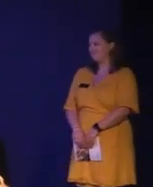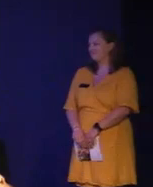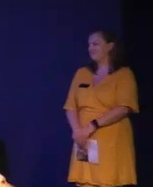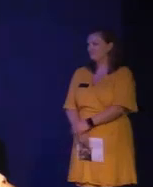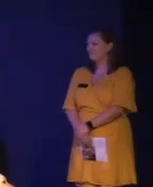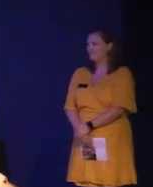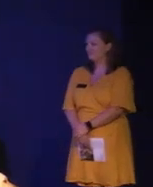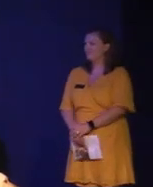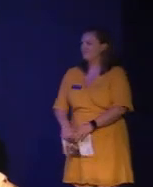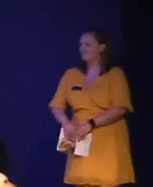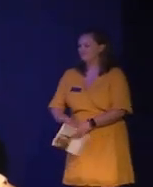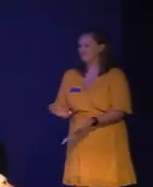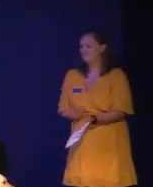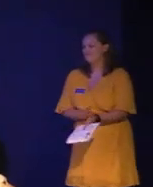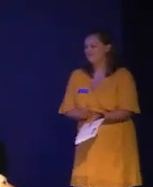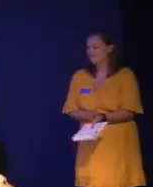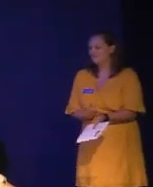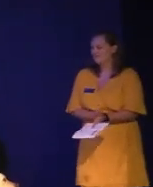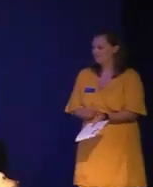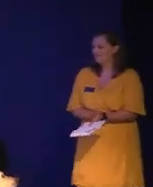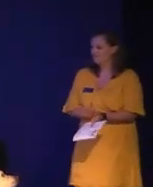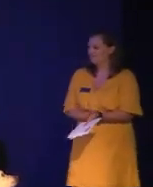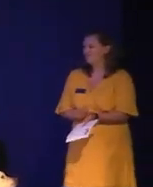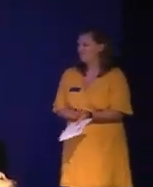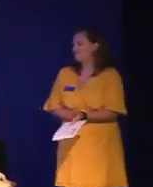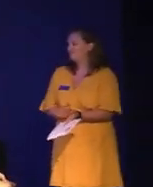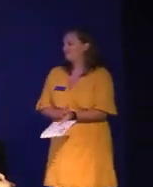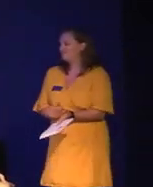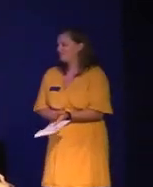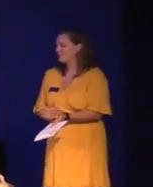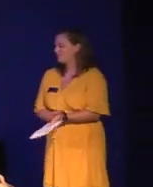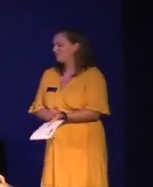the first puppy she has raised.